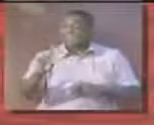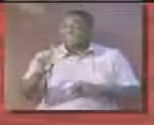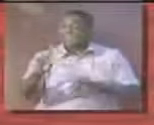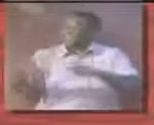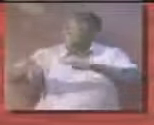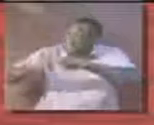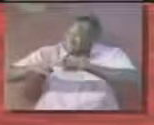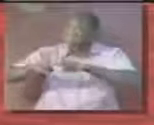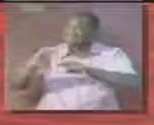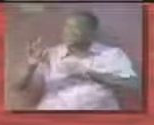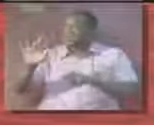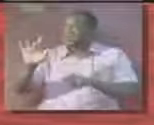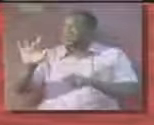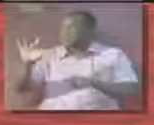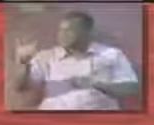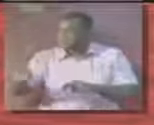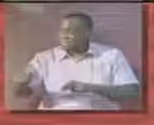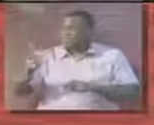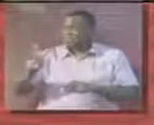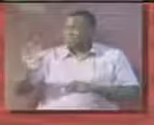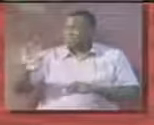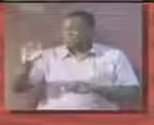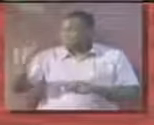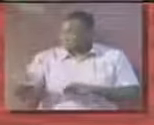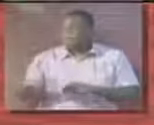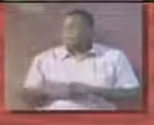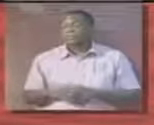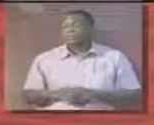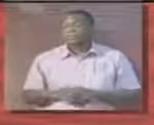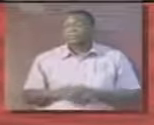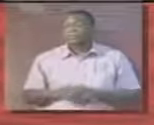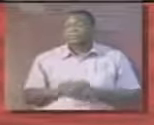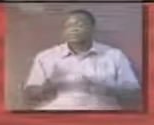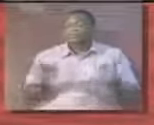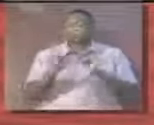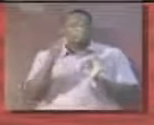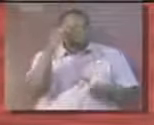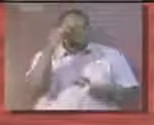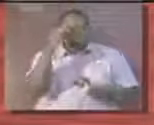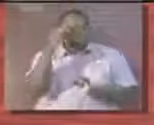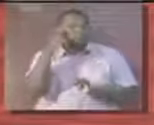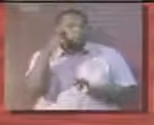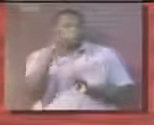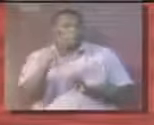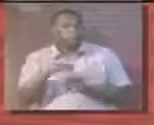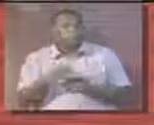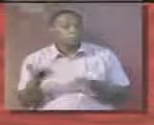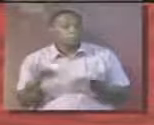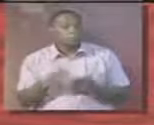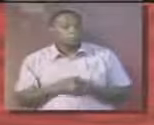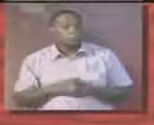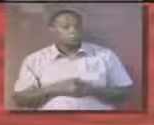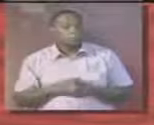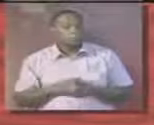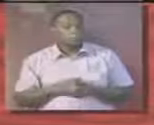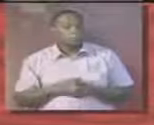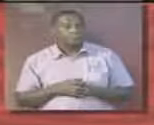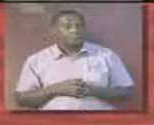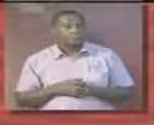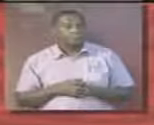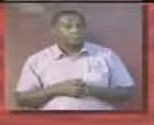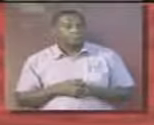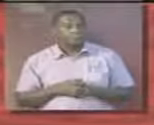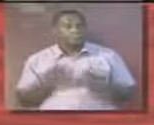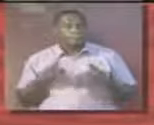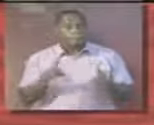to 25%. Now, it's important to note that the parallel healthcare system is a resilient system that